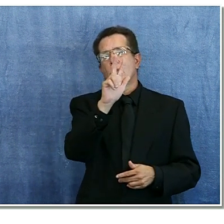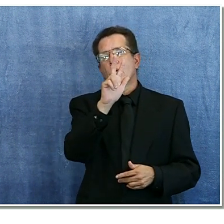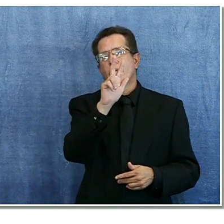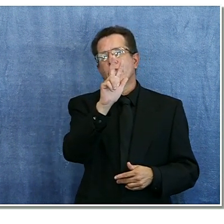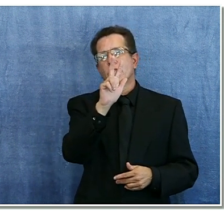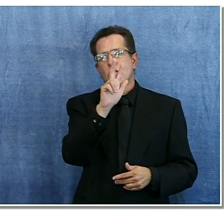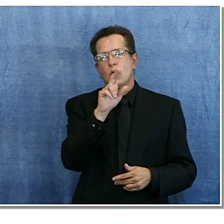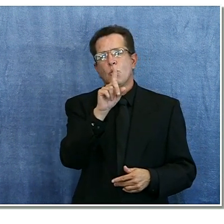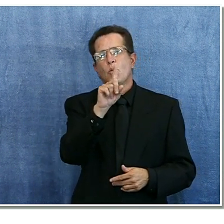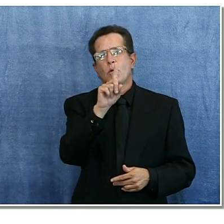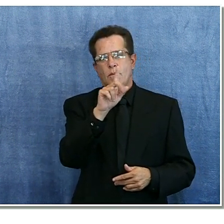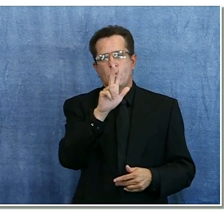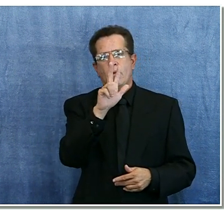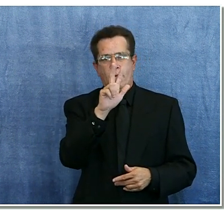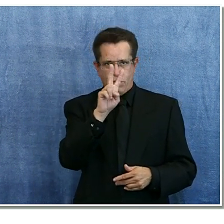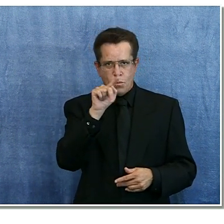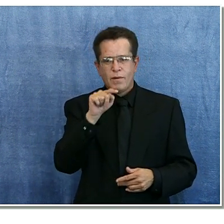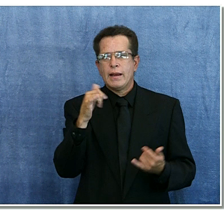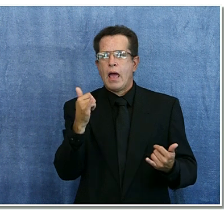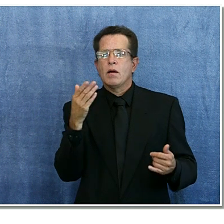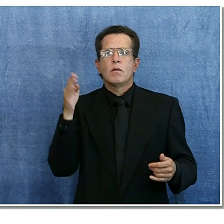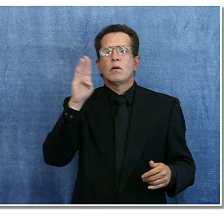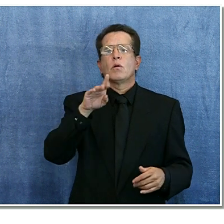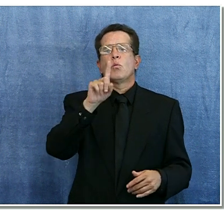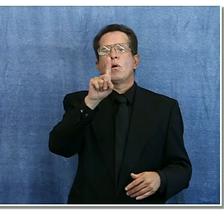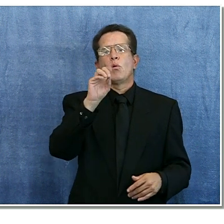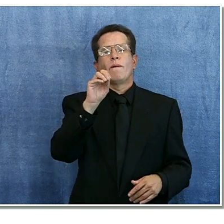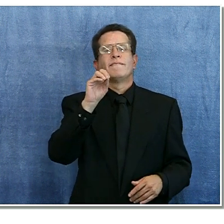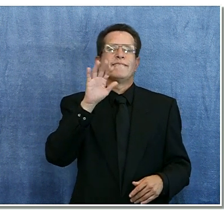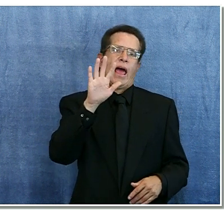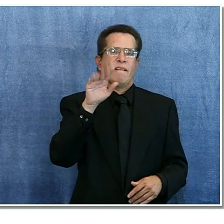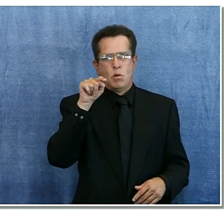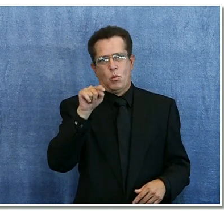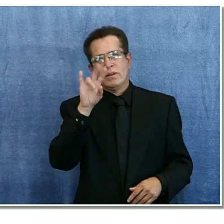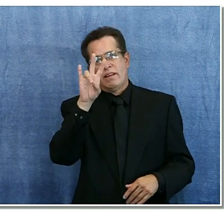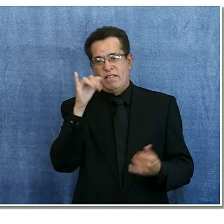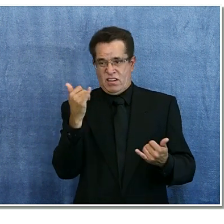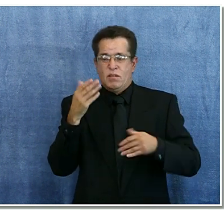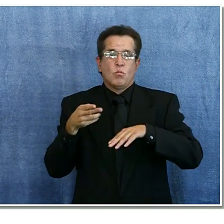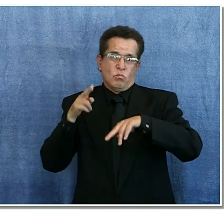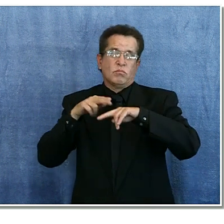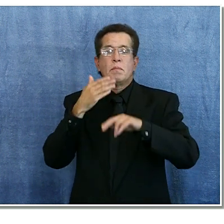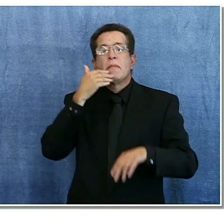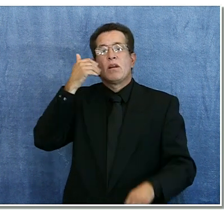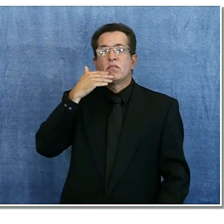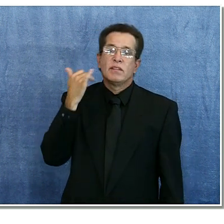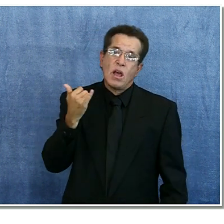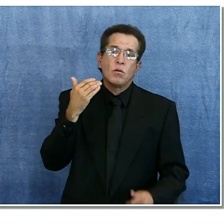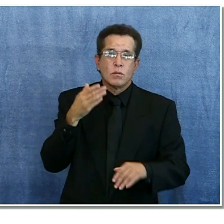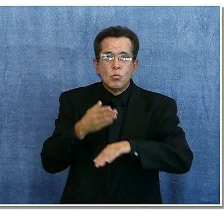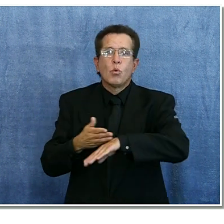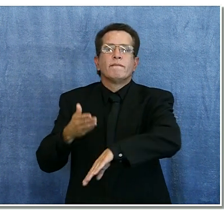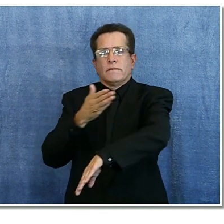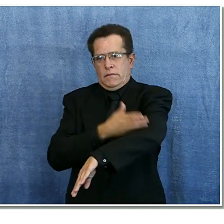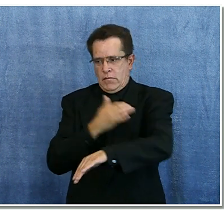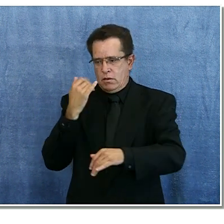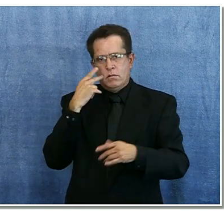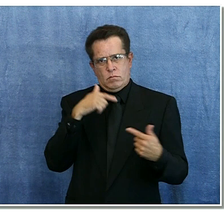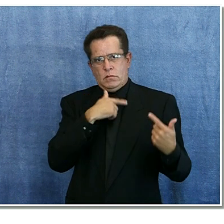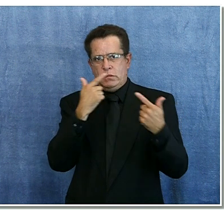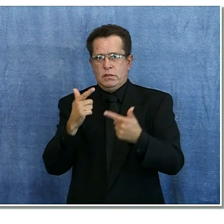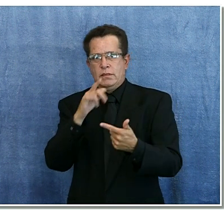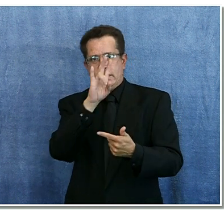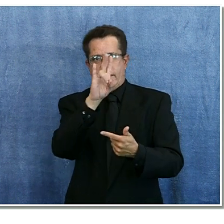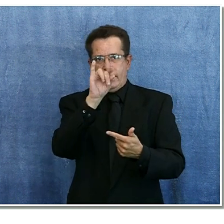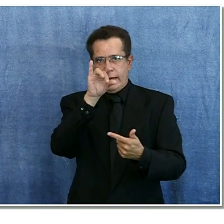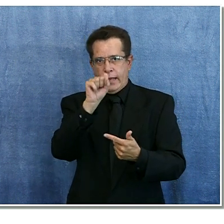again today we are at 105.7. The results over the past 7 days, the 7 days plus